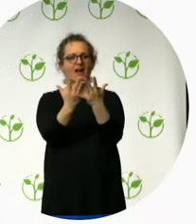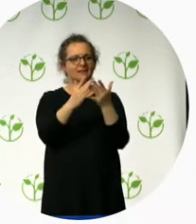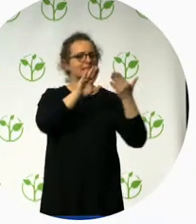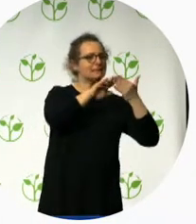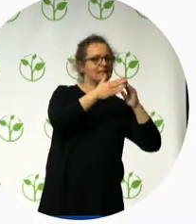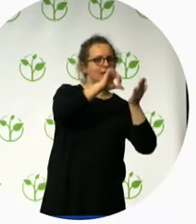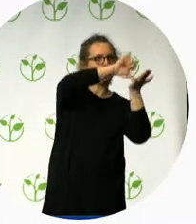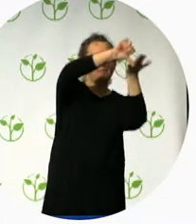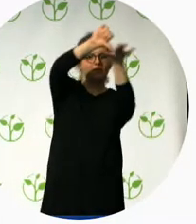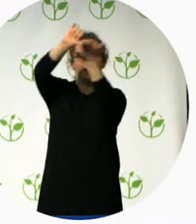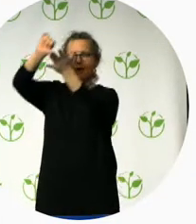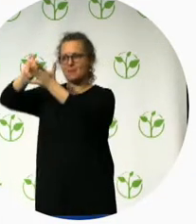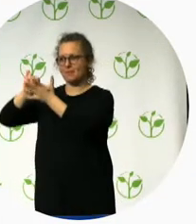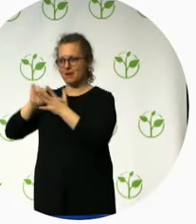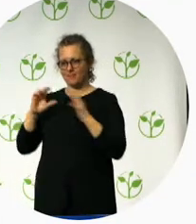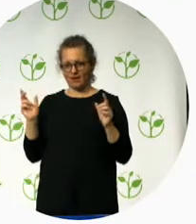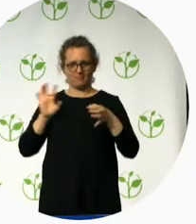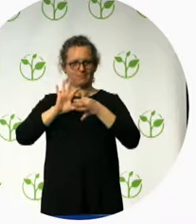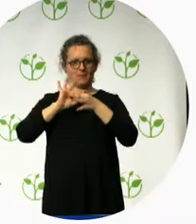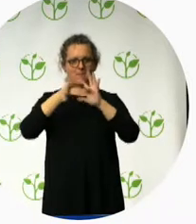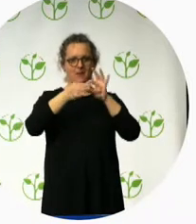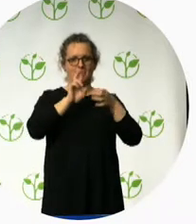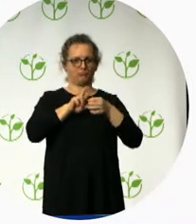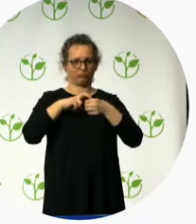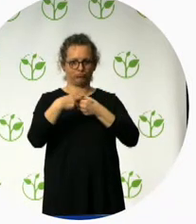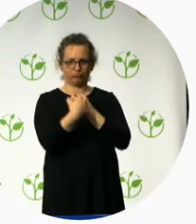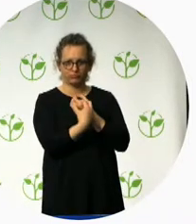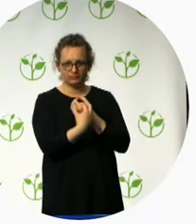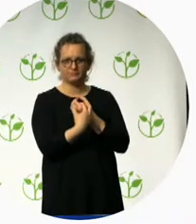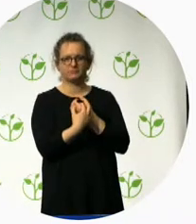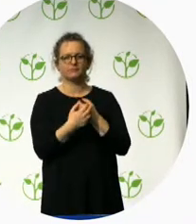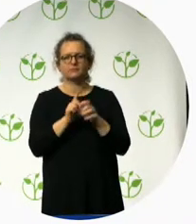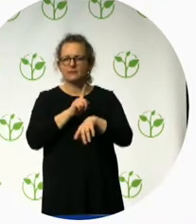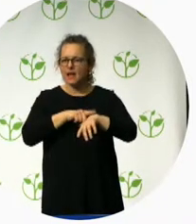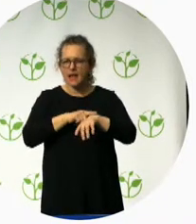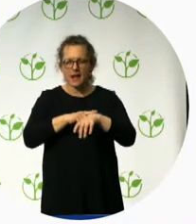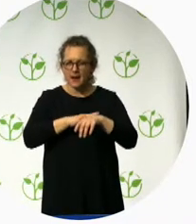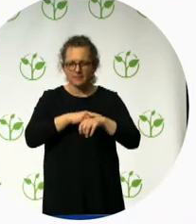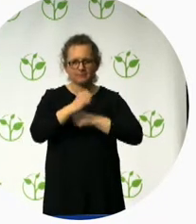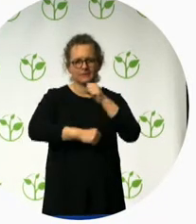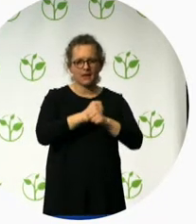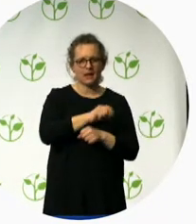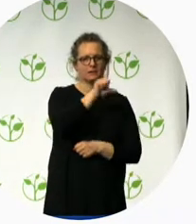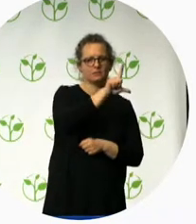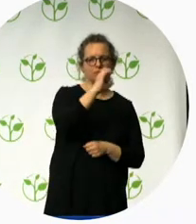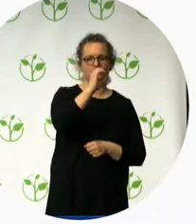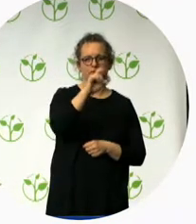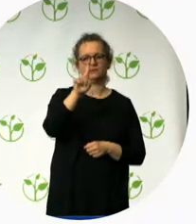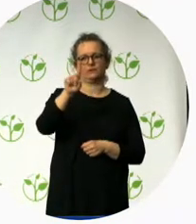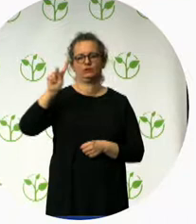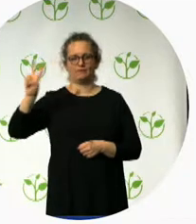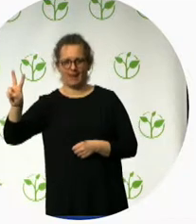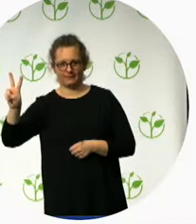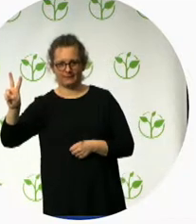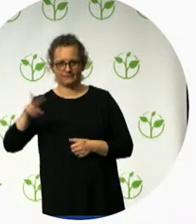things that we noticed very prominently was that Munaragala was very rural. whereas the age-friendly